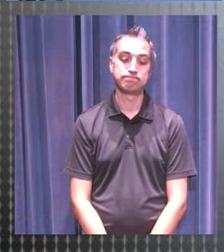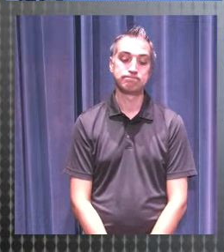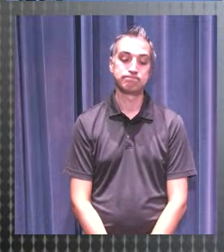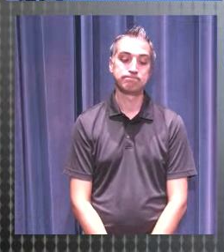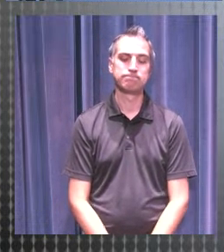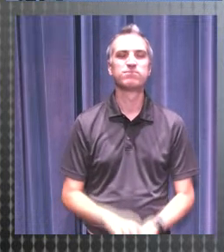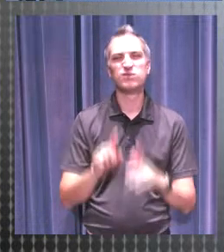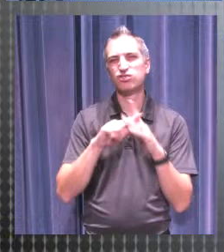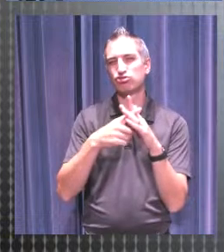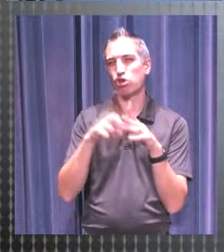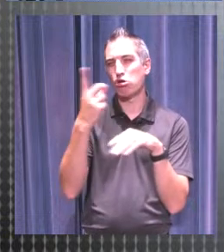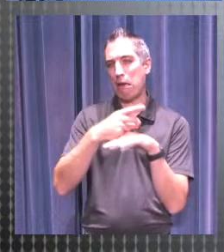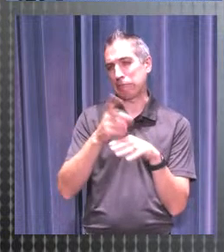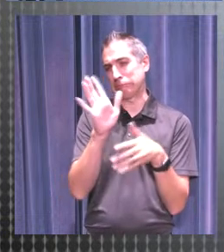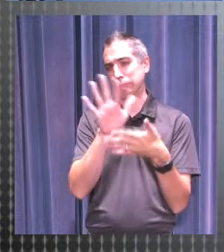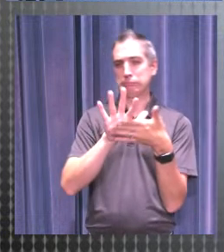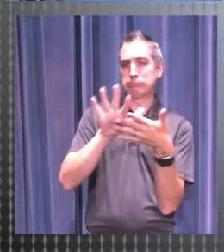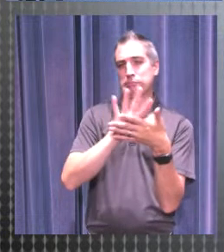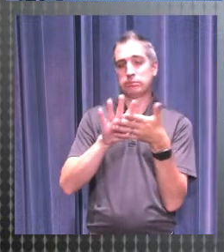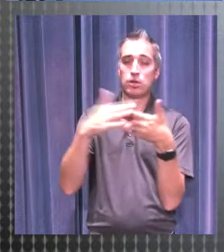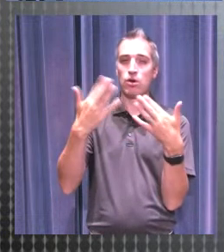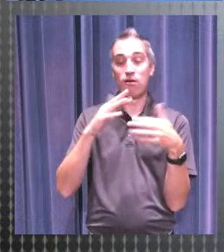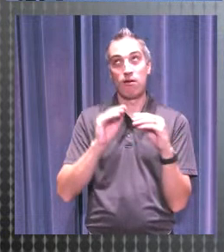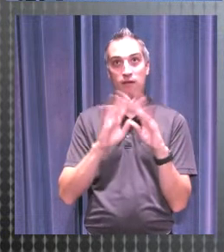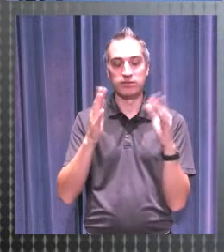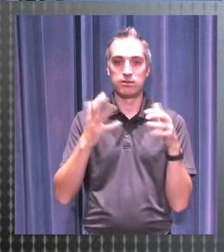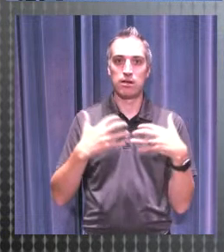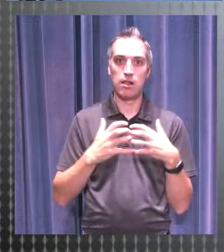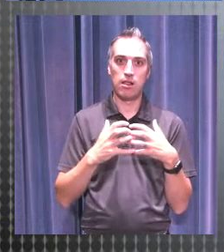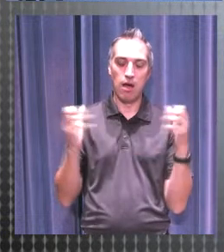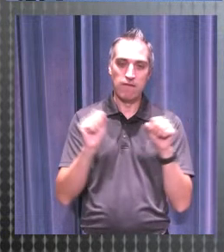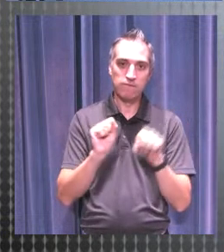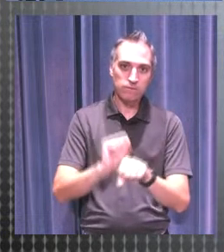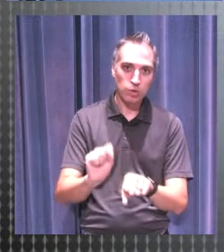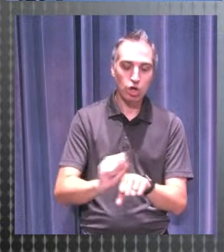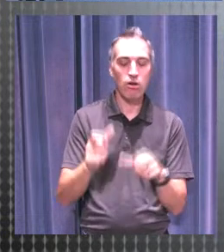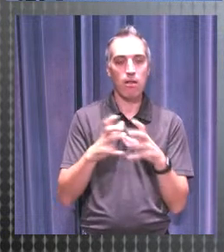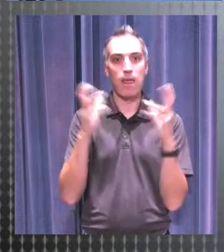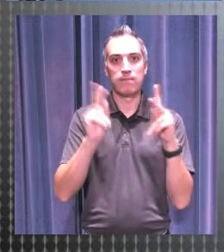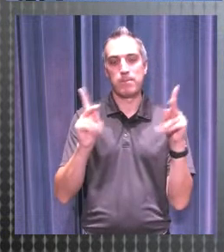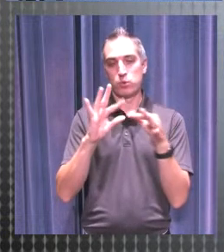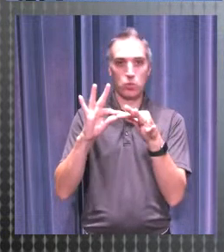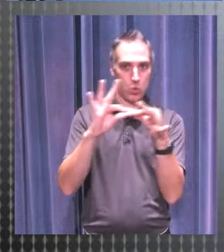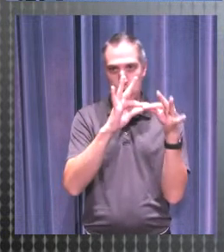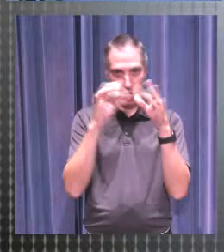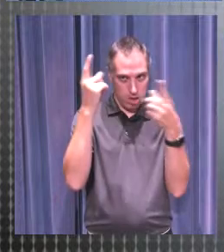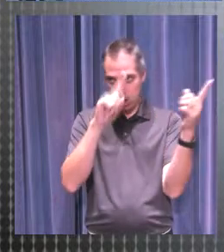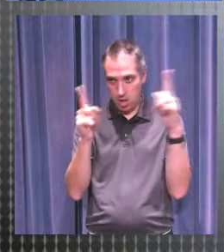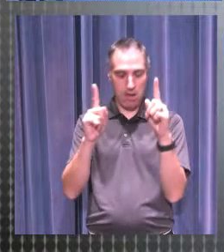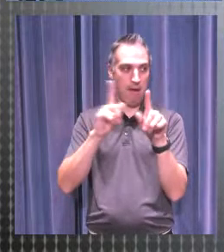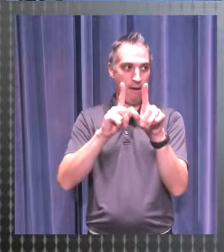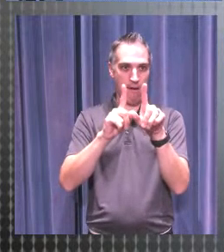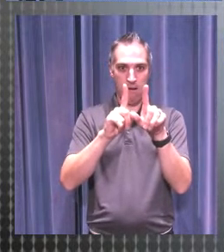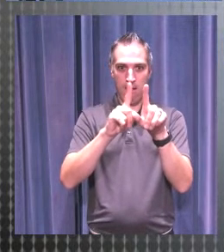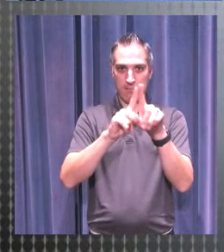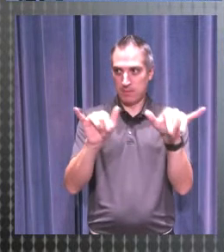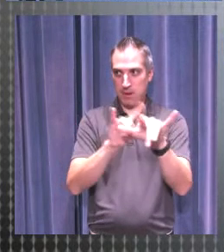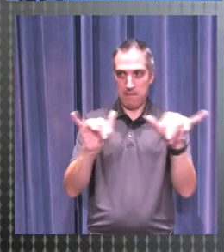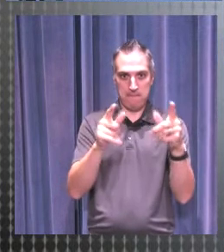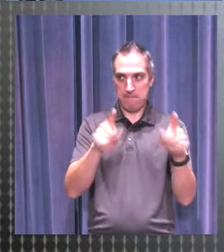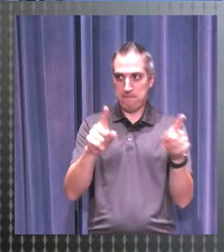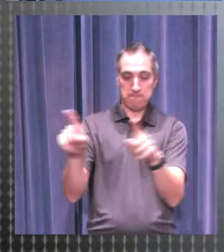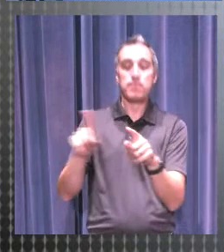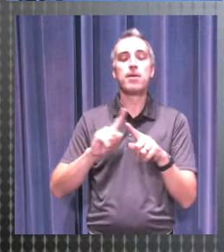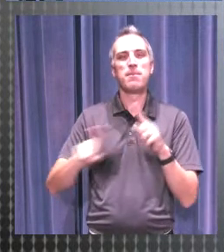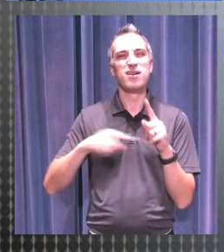The start date's a little murky on this. Obviously, we have a lot of work in these phases. We have a lot of people coordinating, a lot of things that are going on at the same time. But it looks likely from